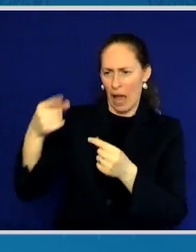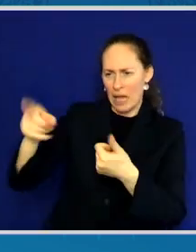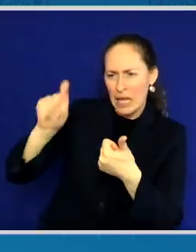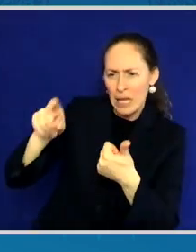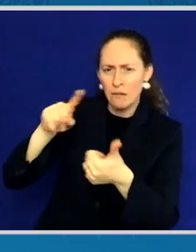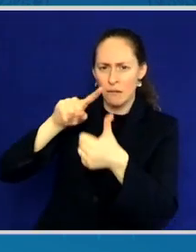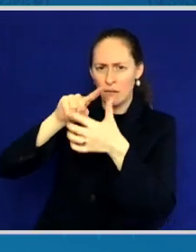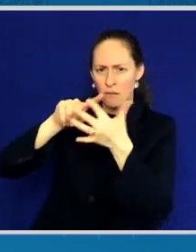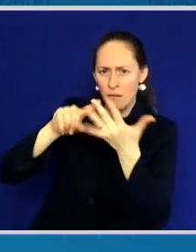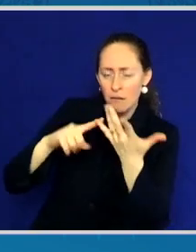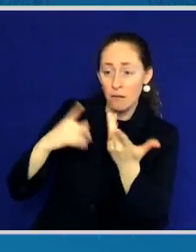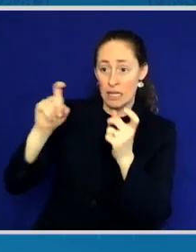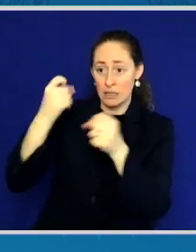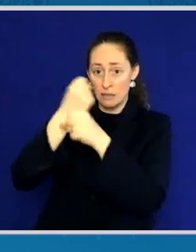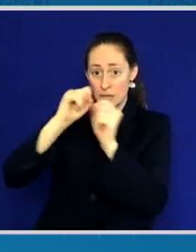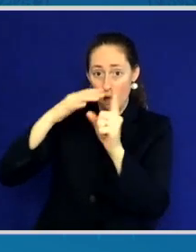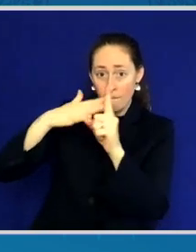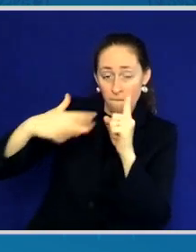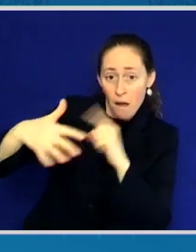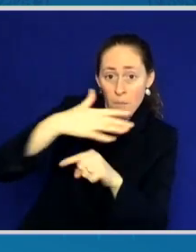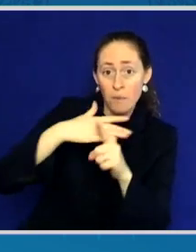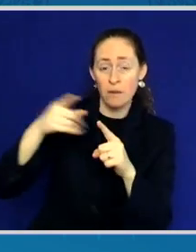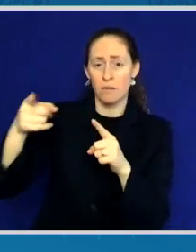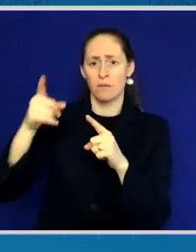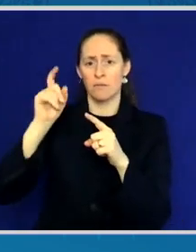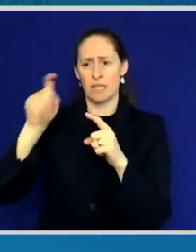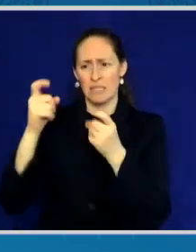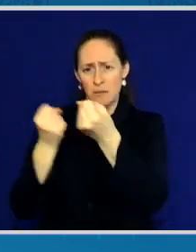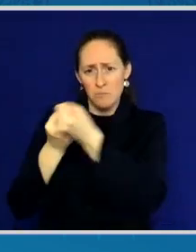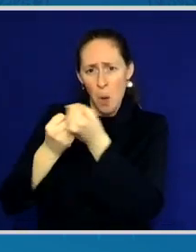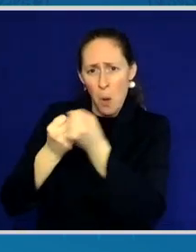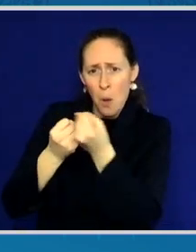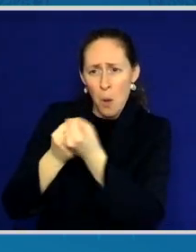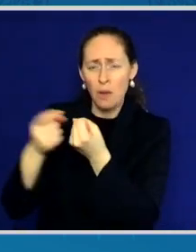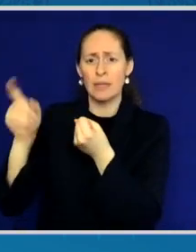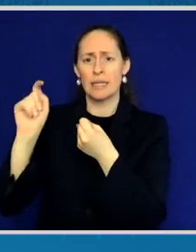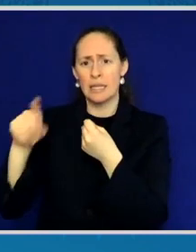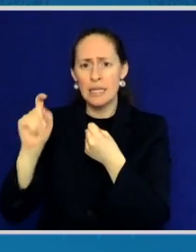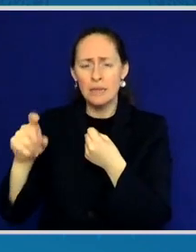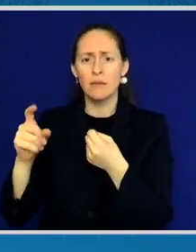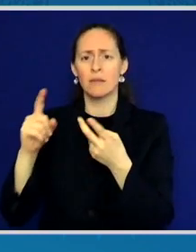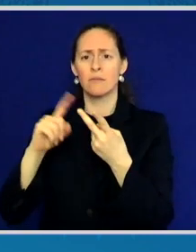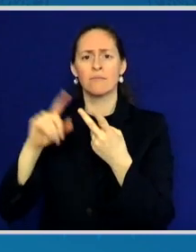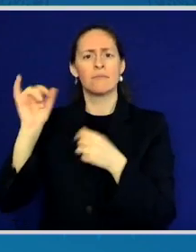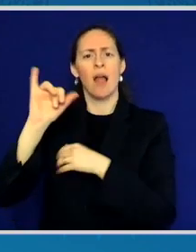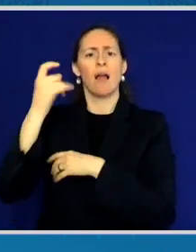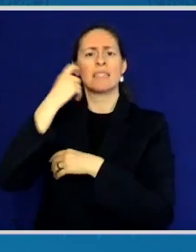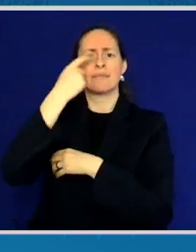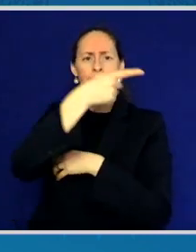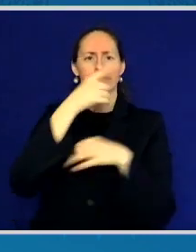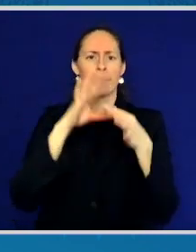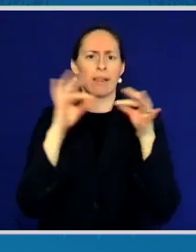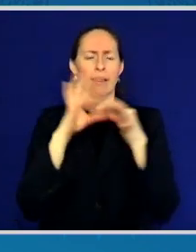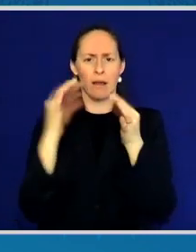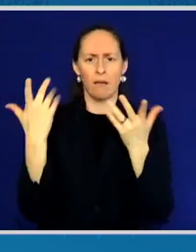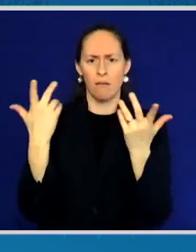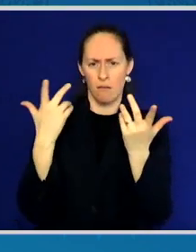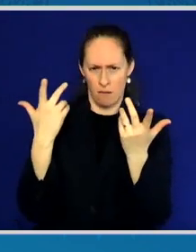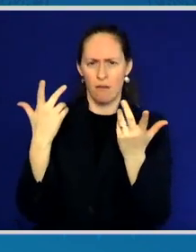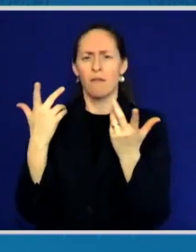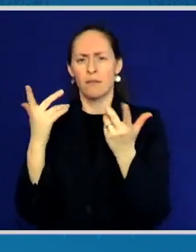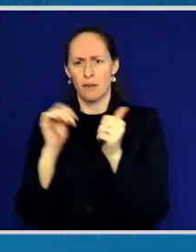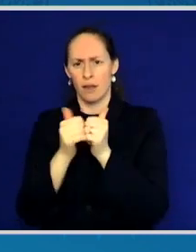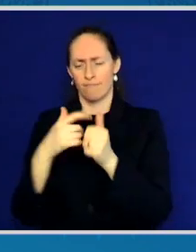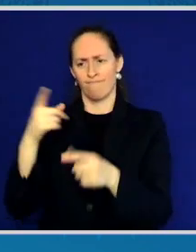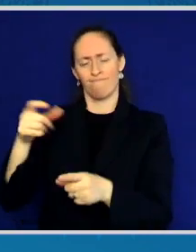in a safe environment and giving them the support that they deserve, as well as the chairman and I always talk about, recognizing the dignity